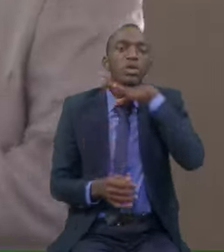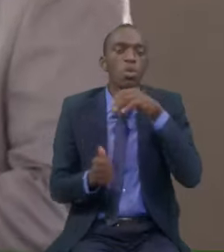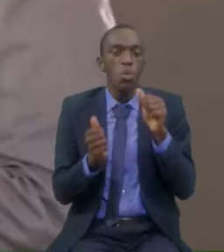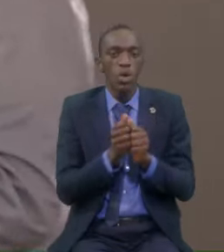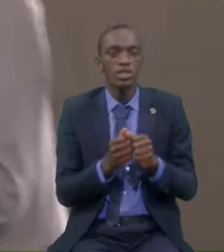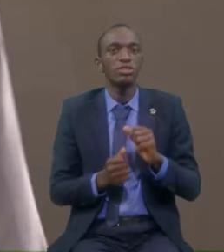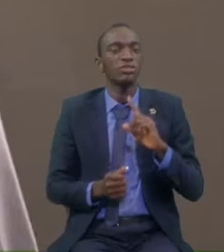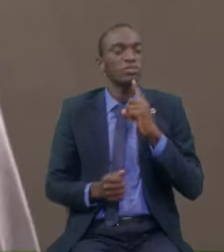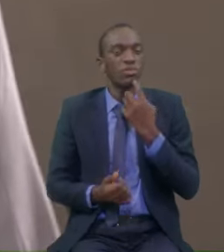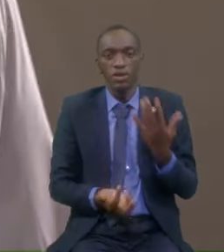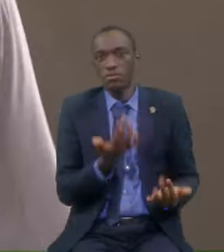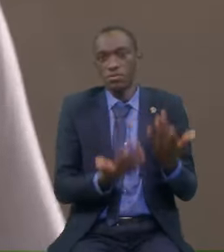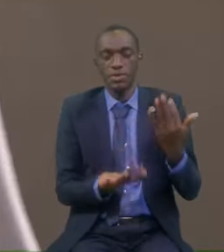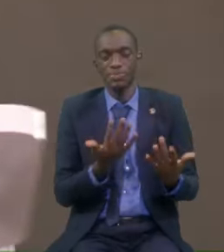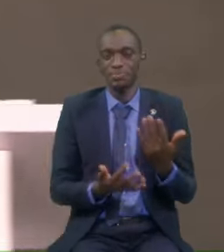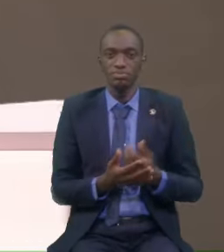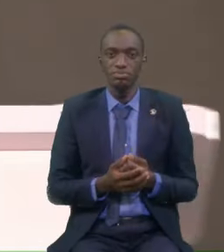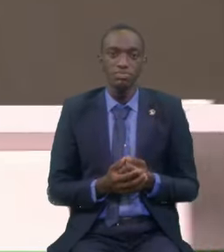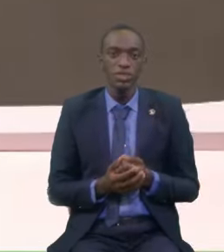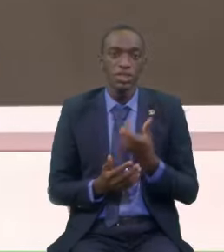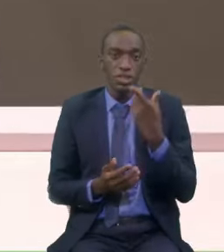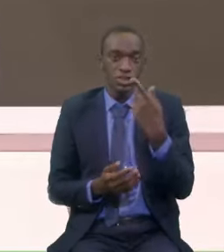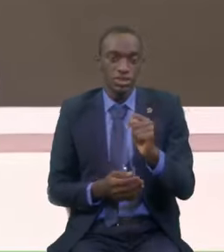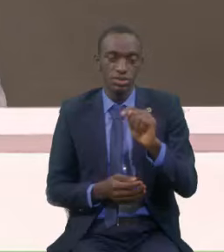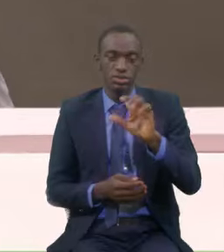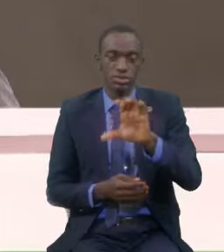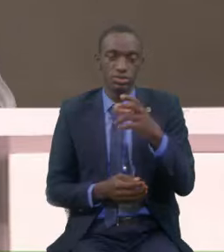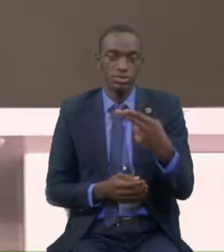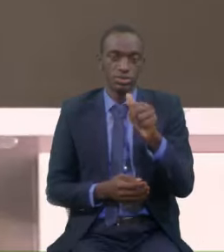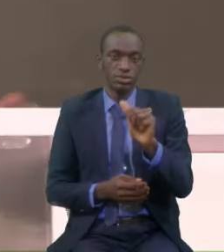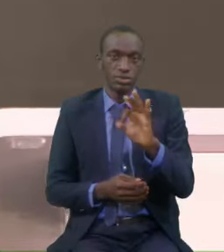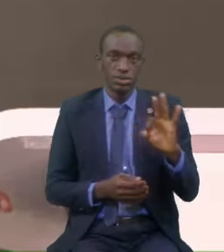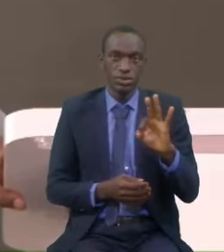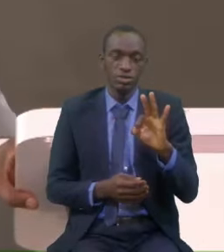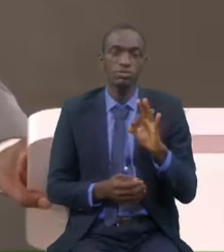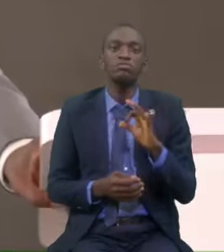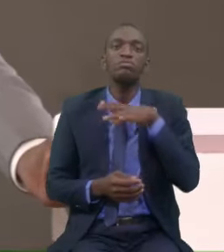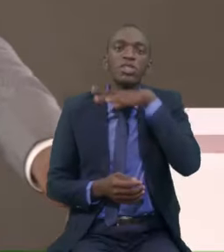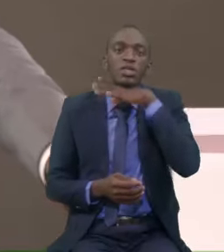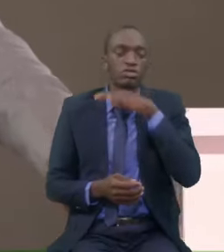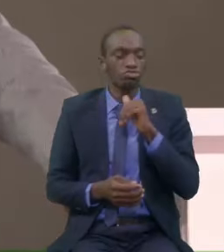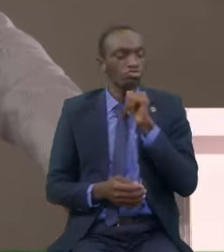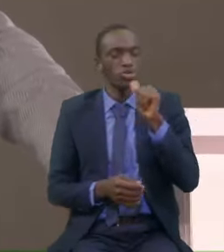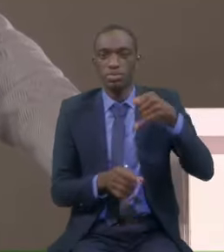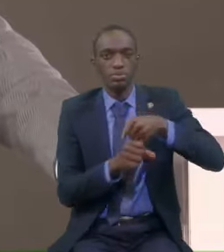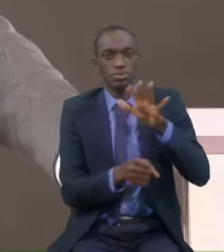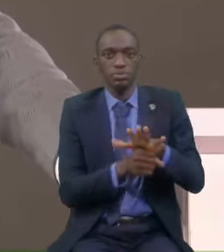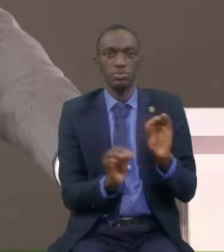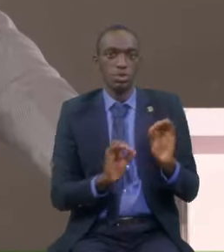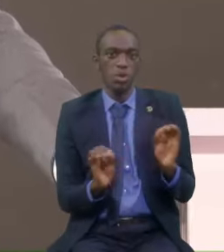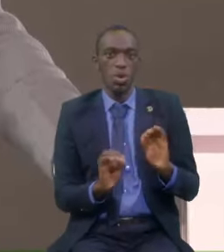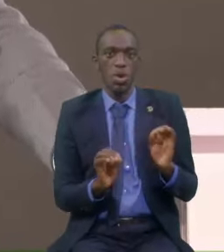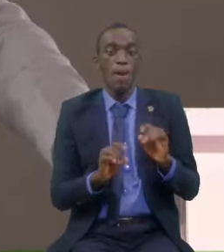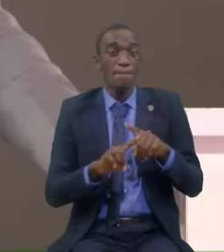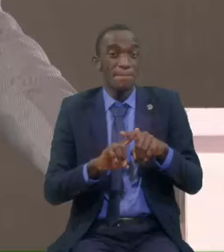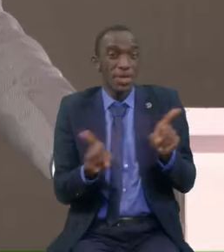The chaff is not poisonous, but it's not nourishing. There are